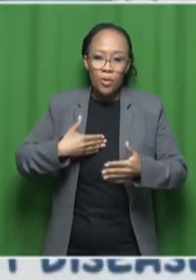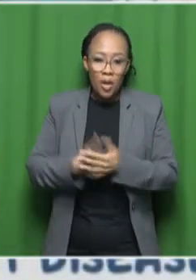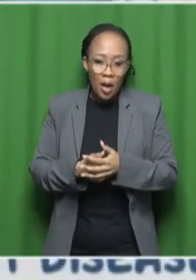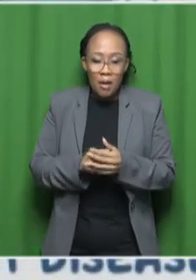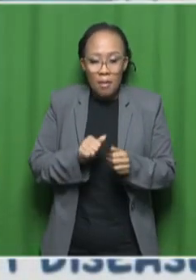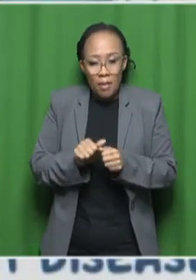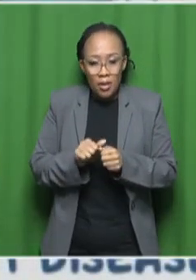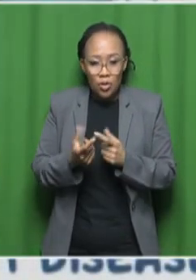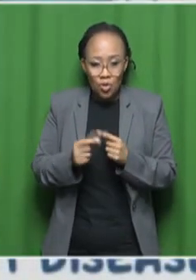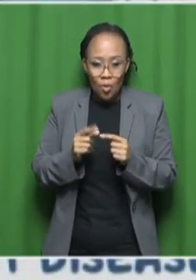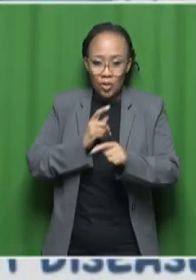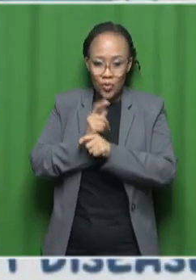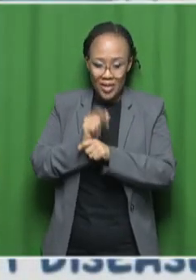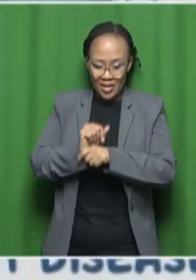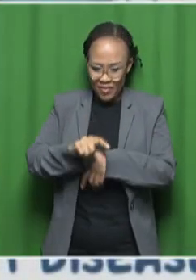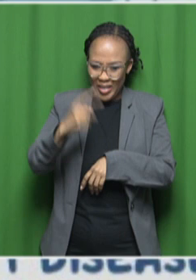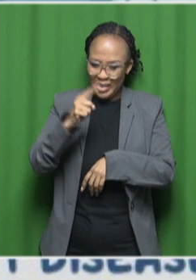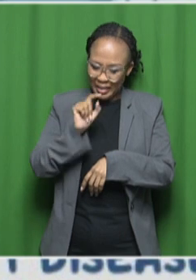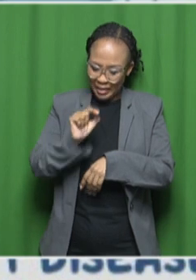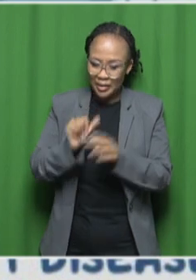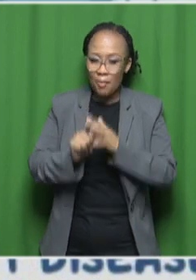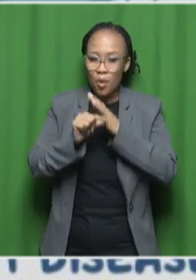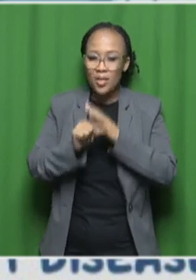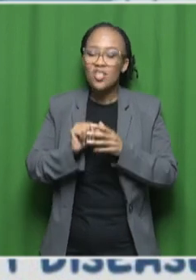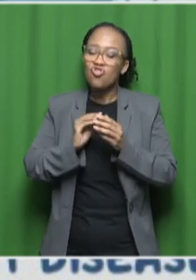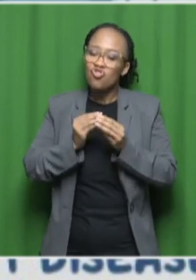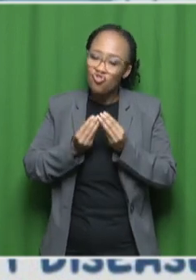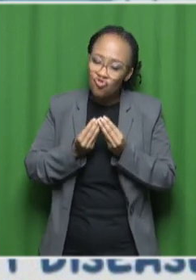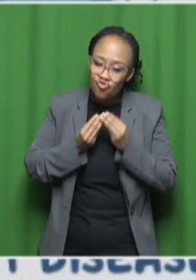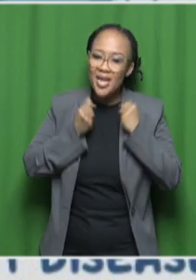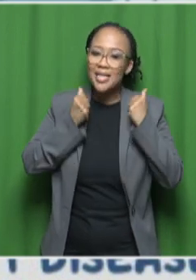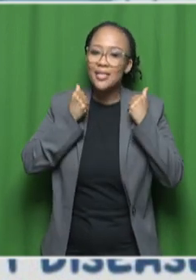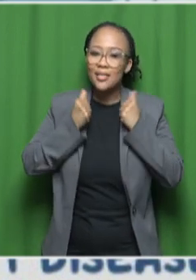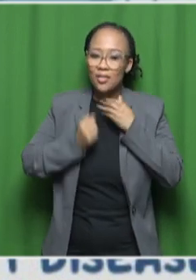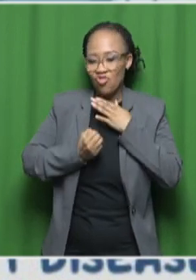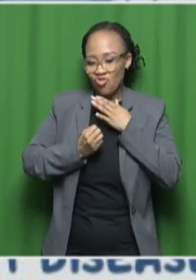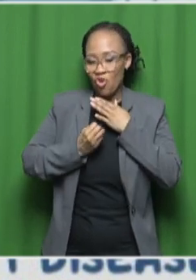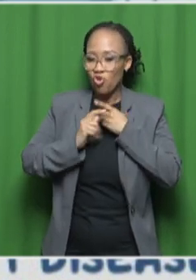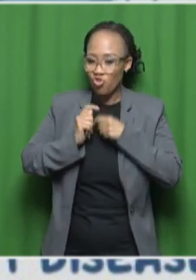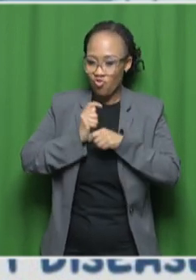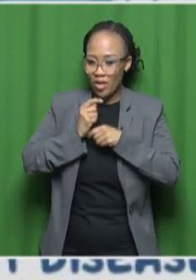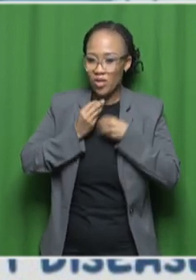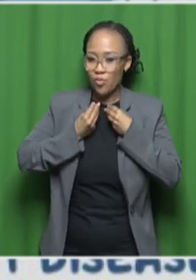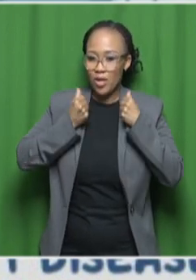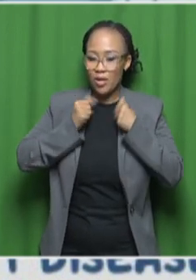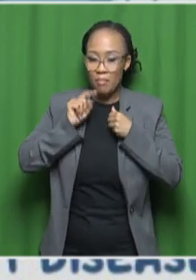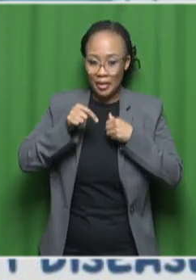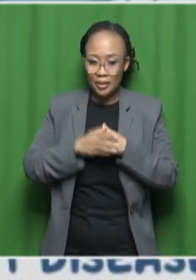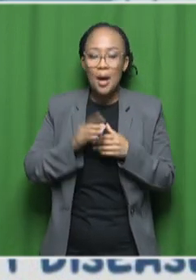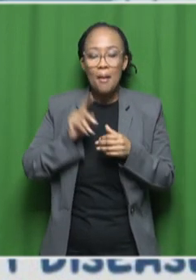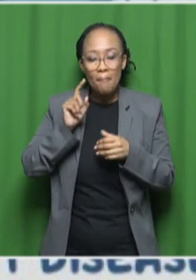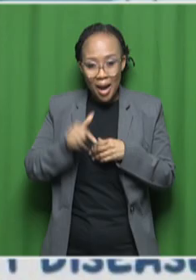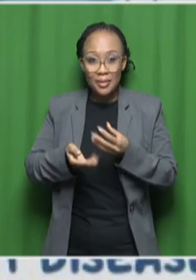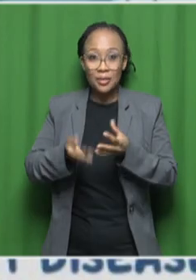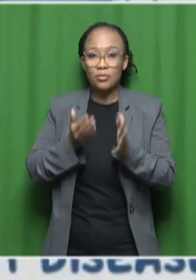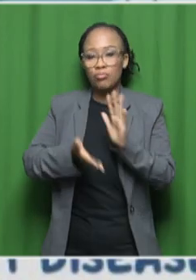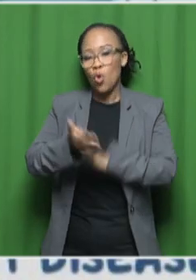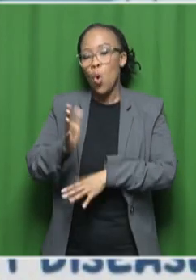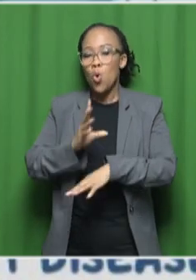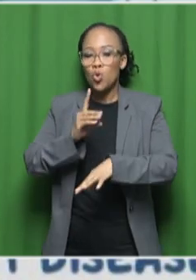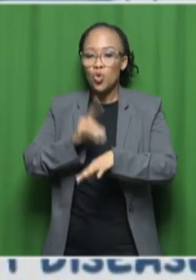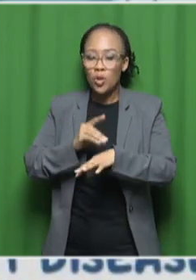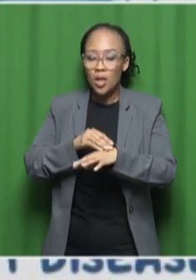That's the first and most important thing. The second thing that we need to focus on is access to healthcare. Many times